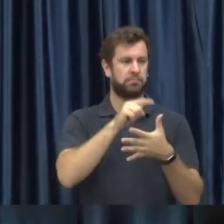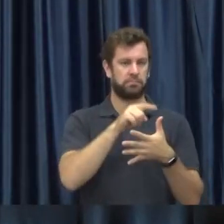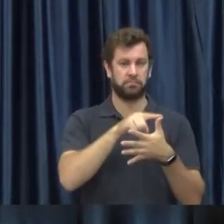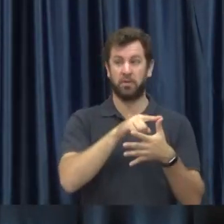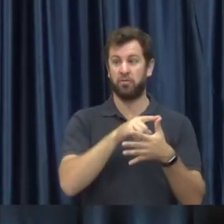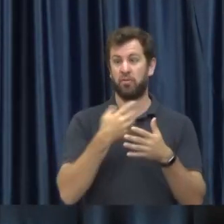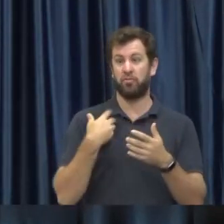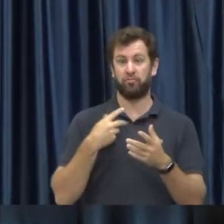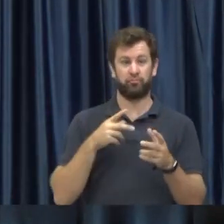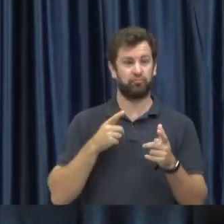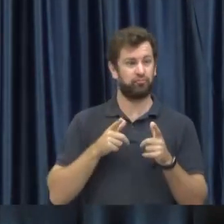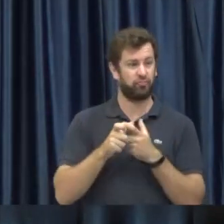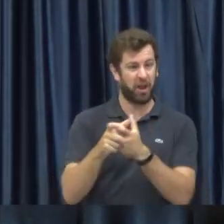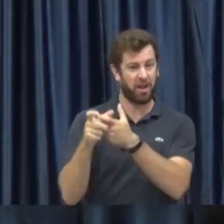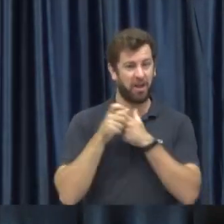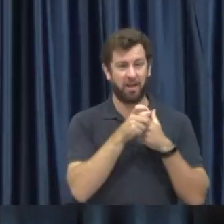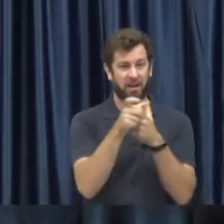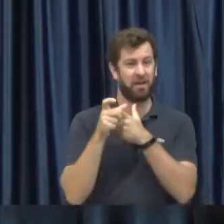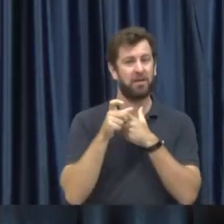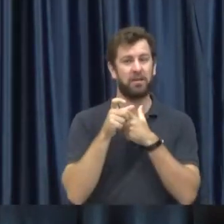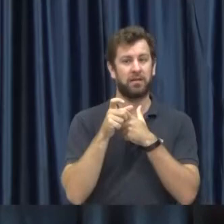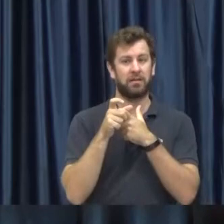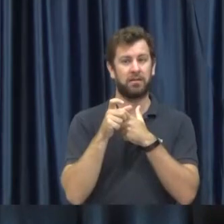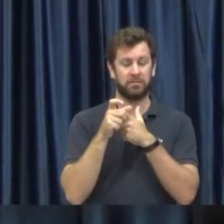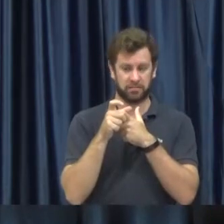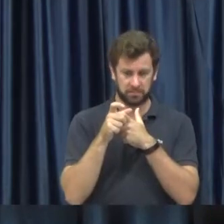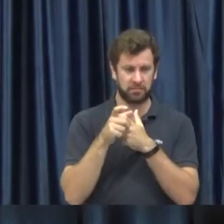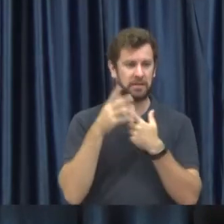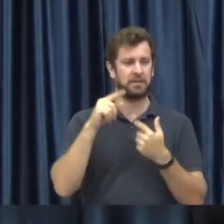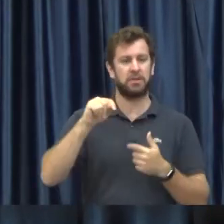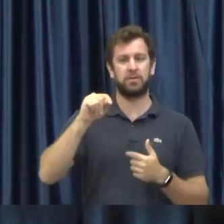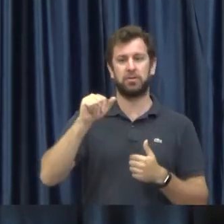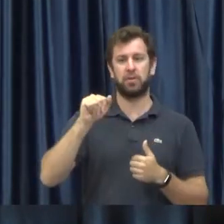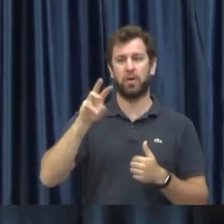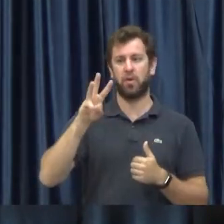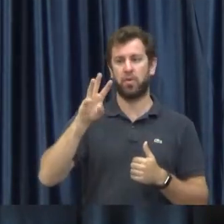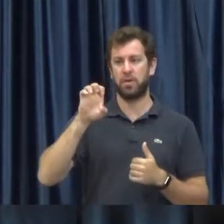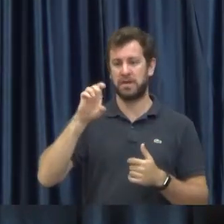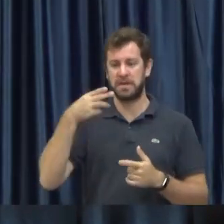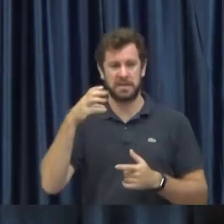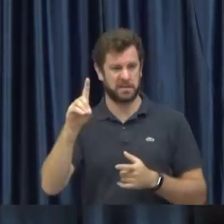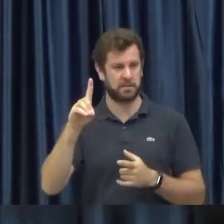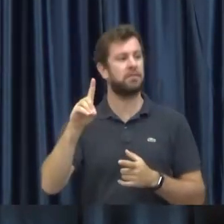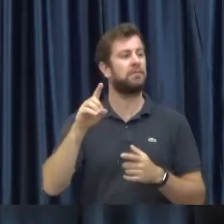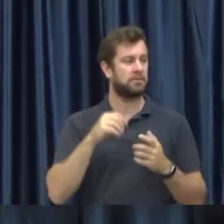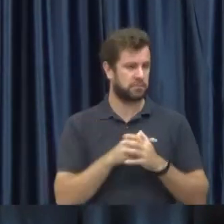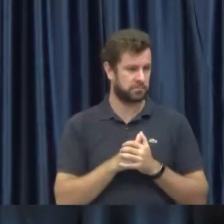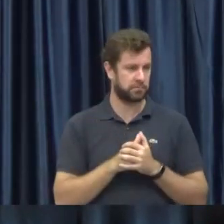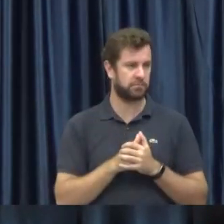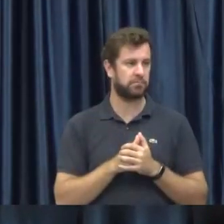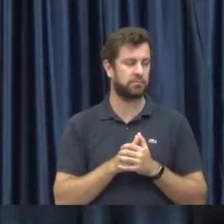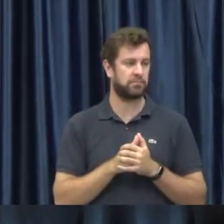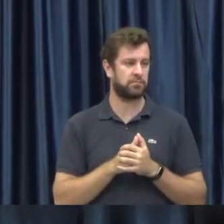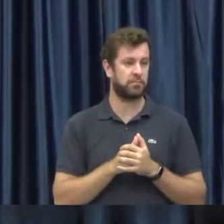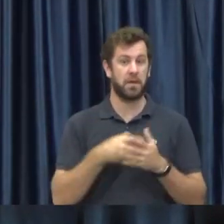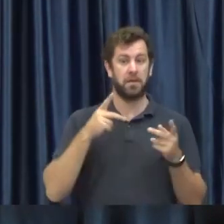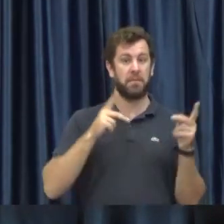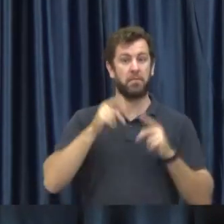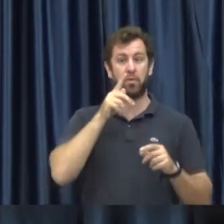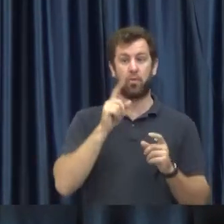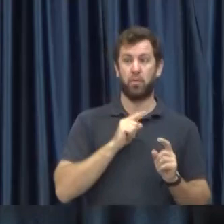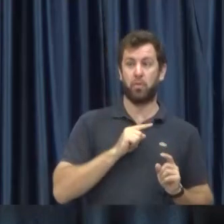tawheed. It is the oneness of God. And the pilgrim who goes will be